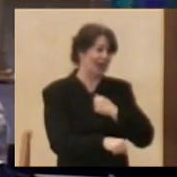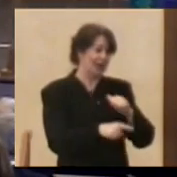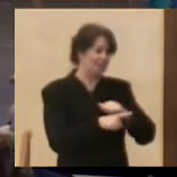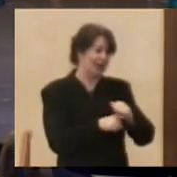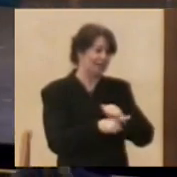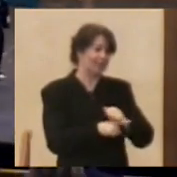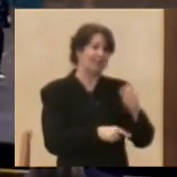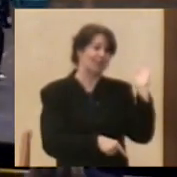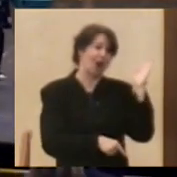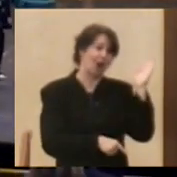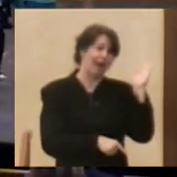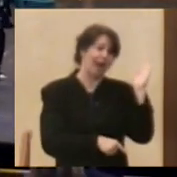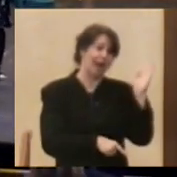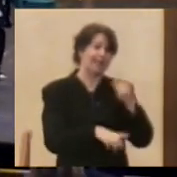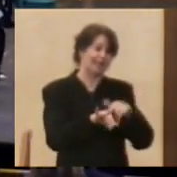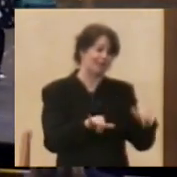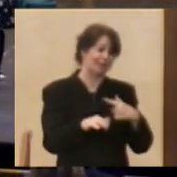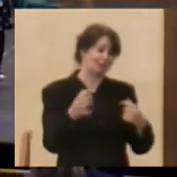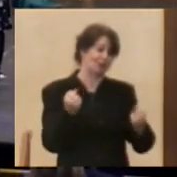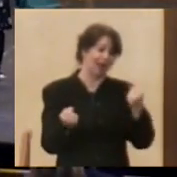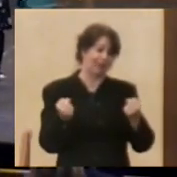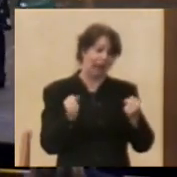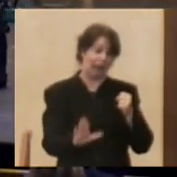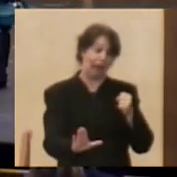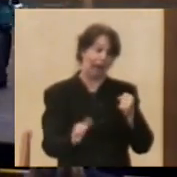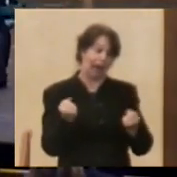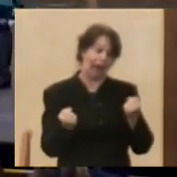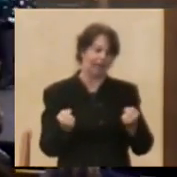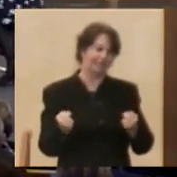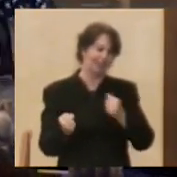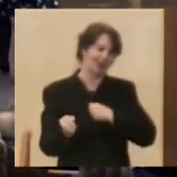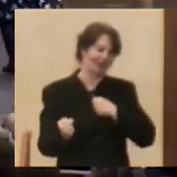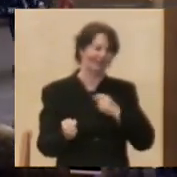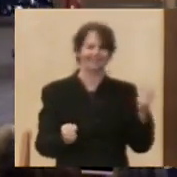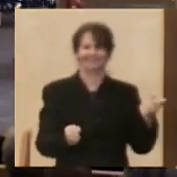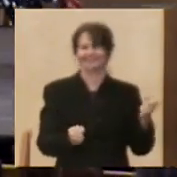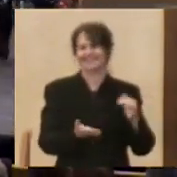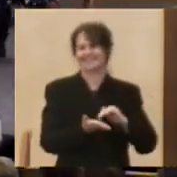I remember she says, we all stand in need of the grace of God.